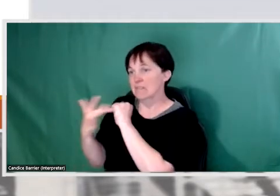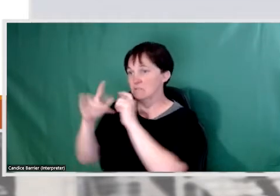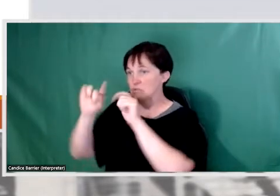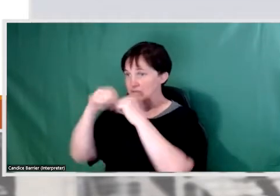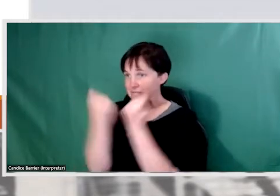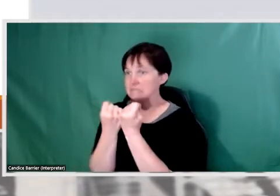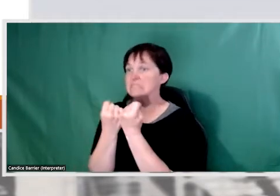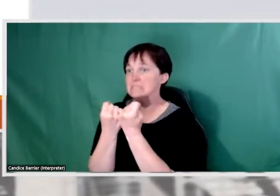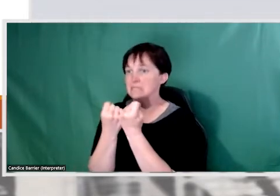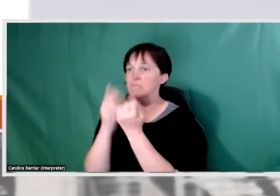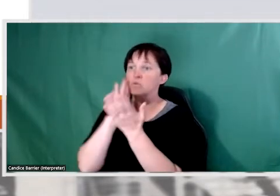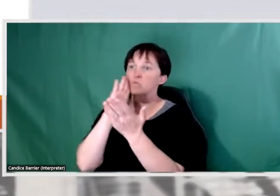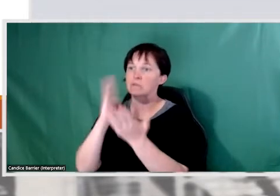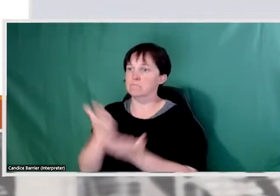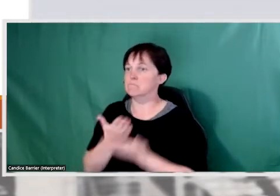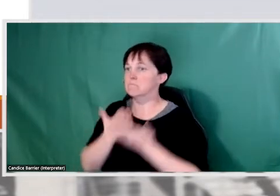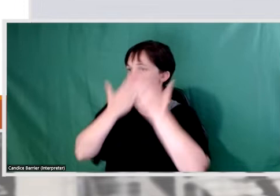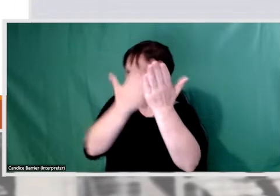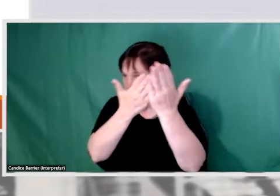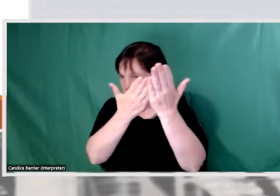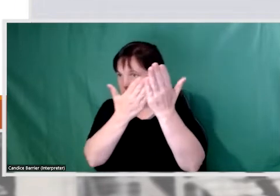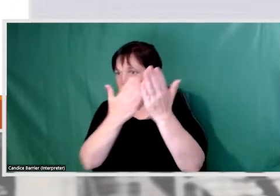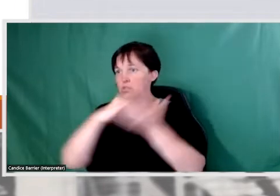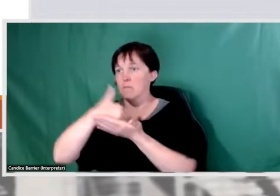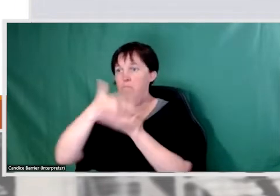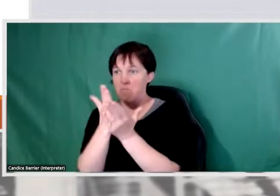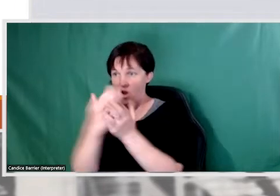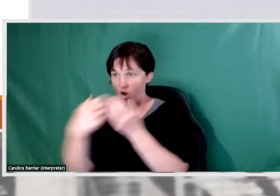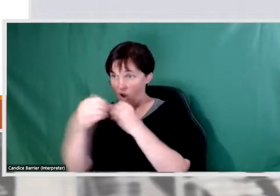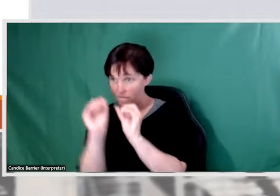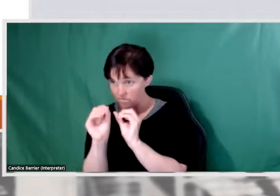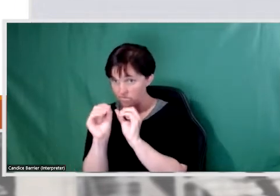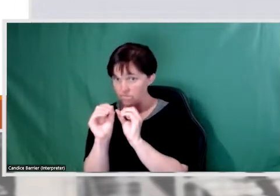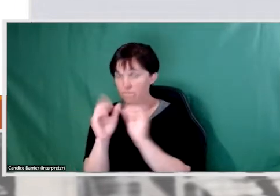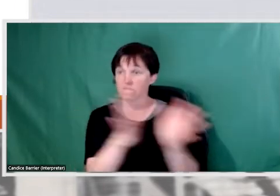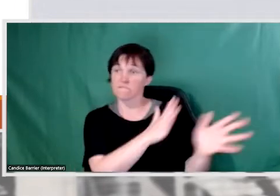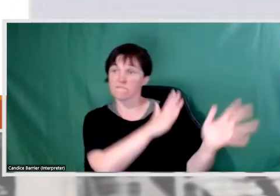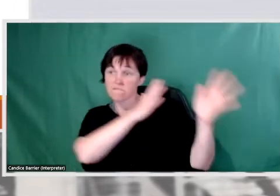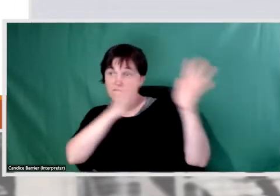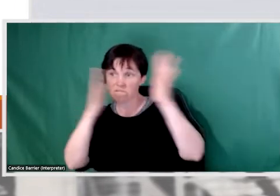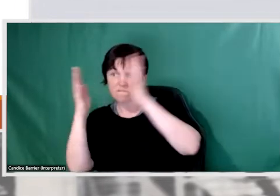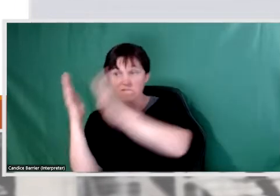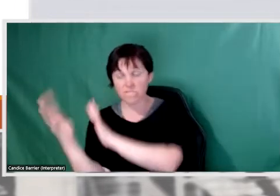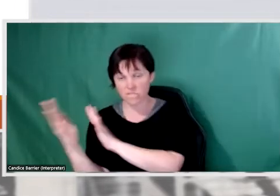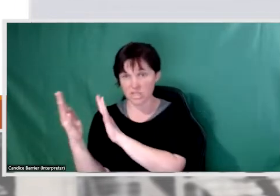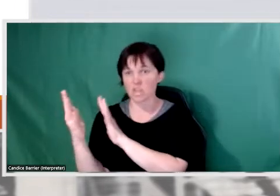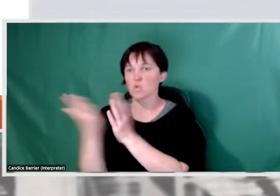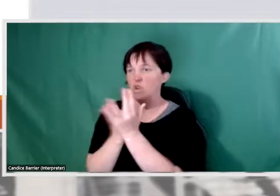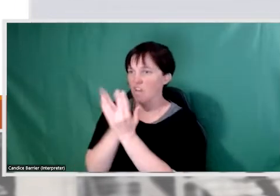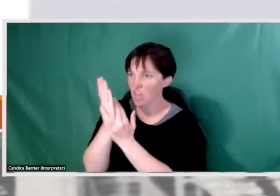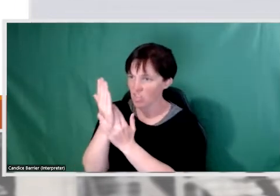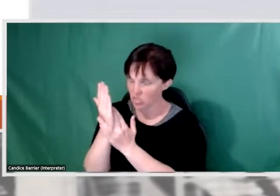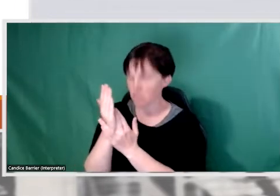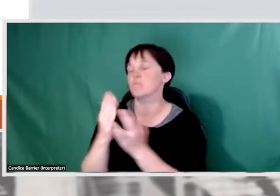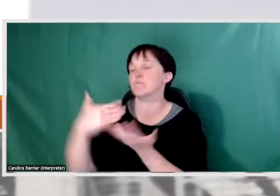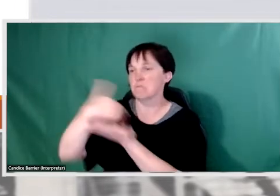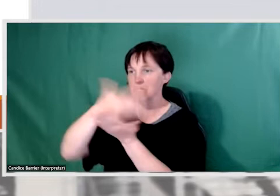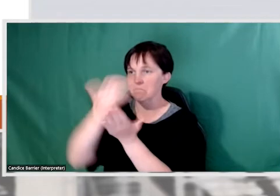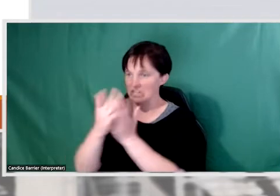submit the request to the budget office. From there, as Dave mentioned, we kind of go through the budget review period. We